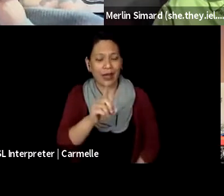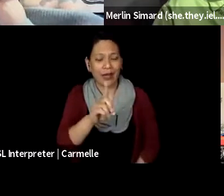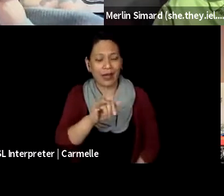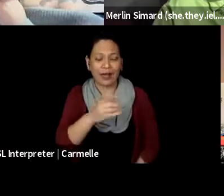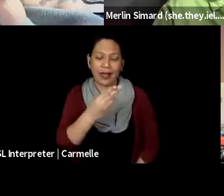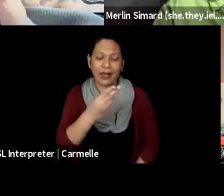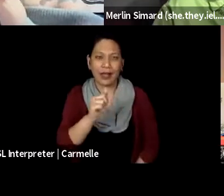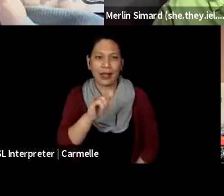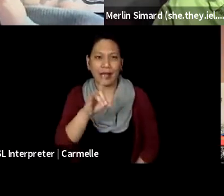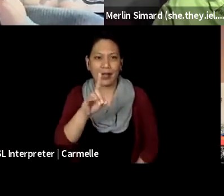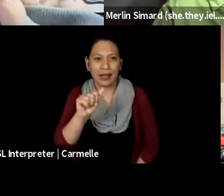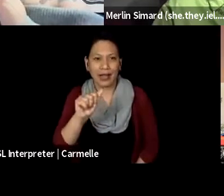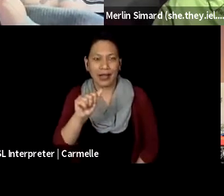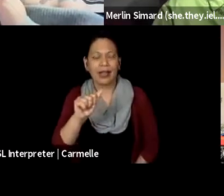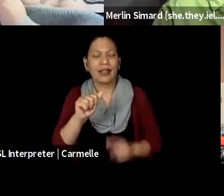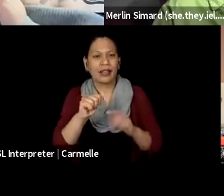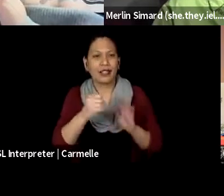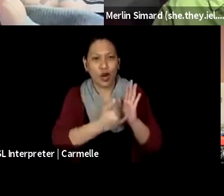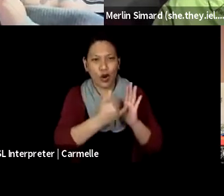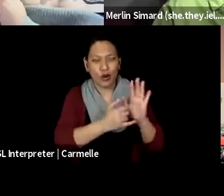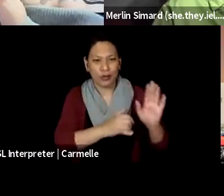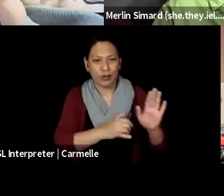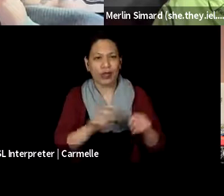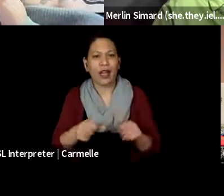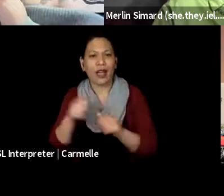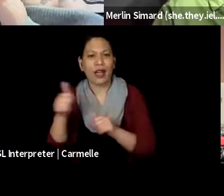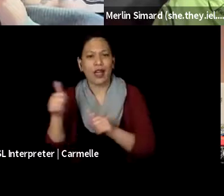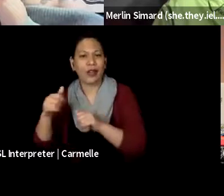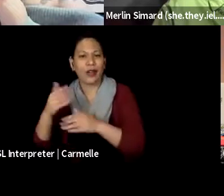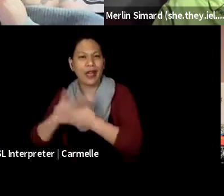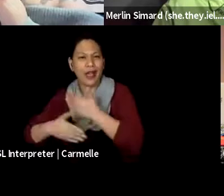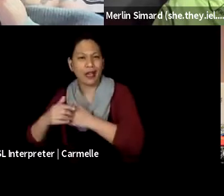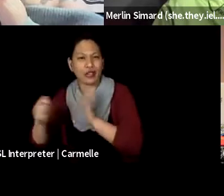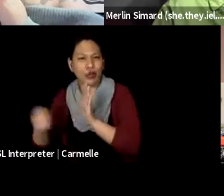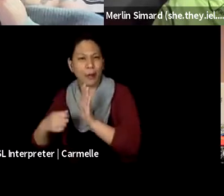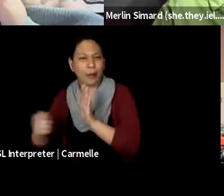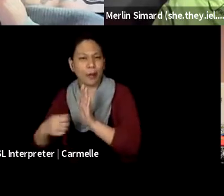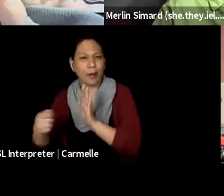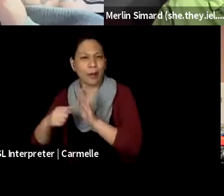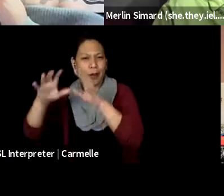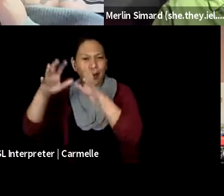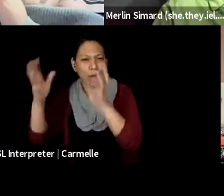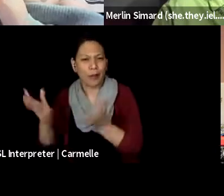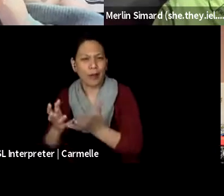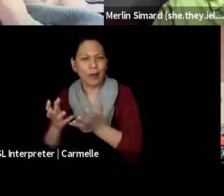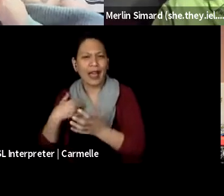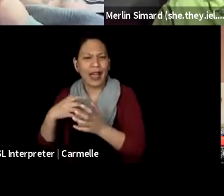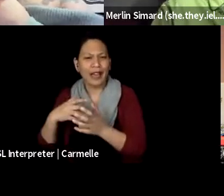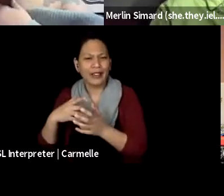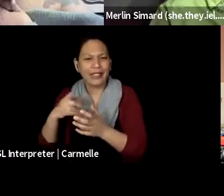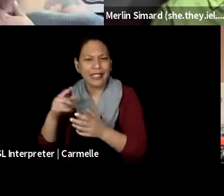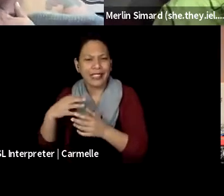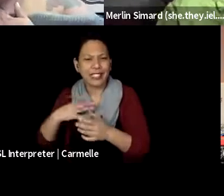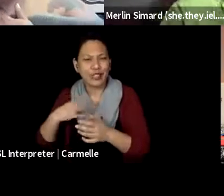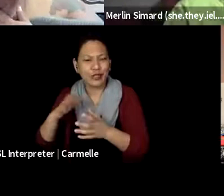traditional hand drum with a couple of, their t-shirts wrapped around foam to soundproof my room a little bit.